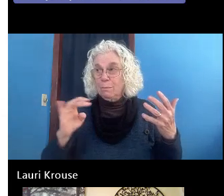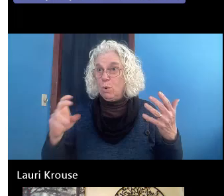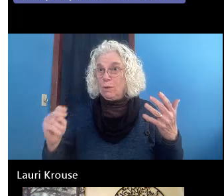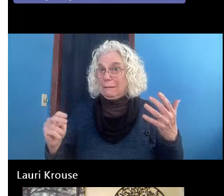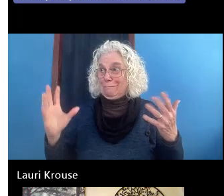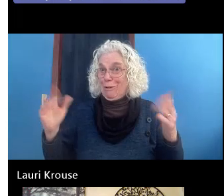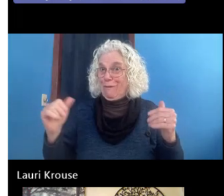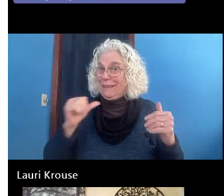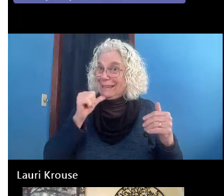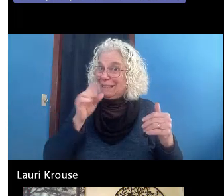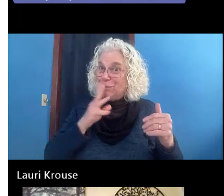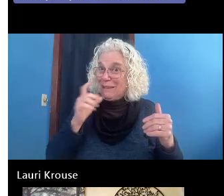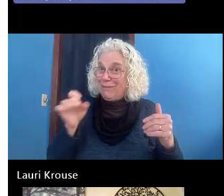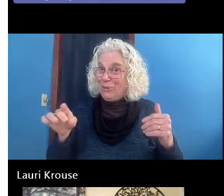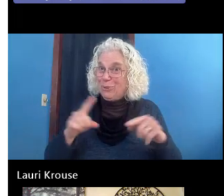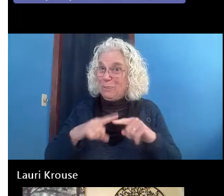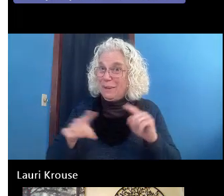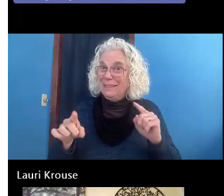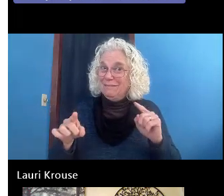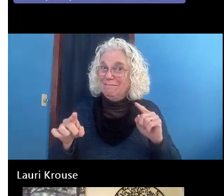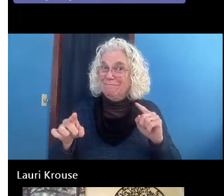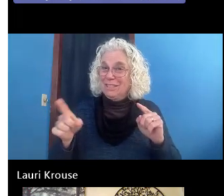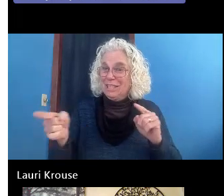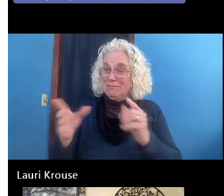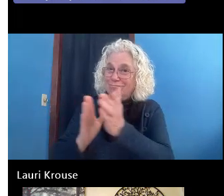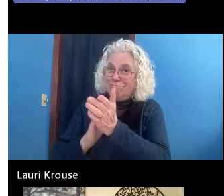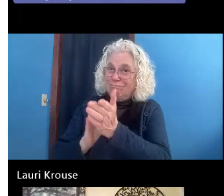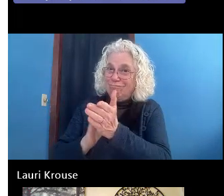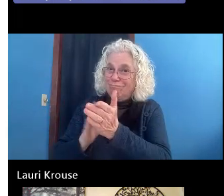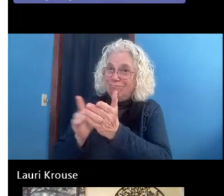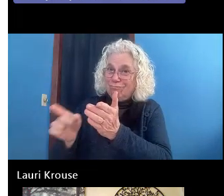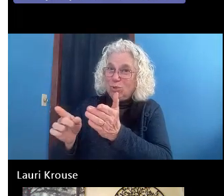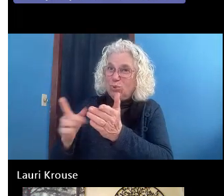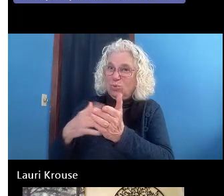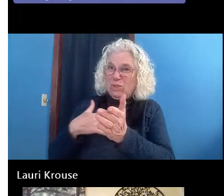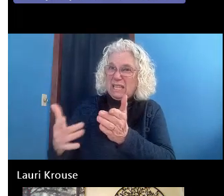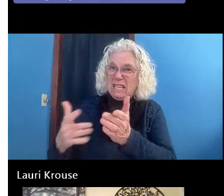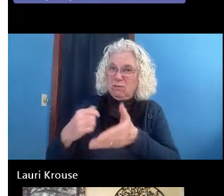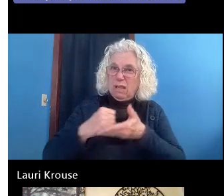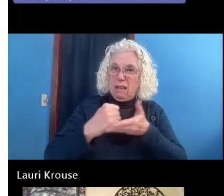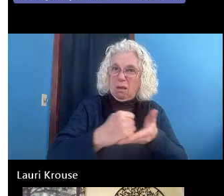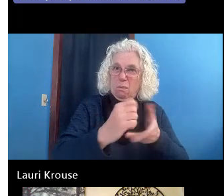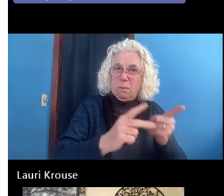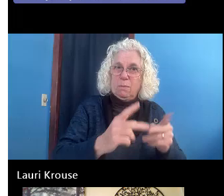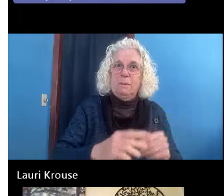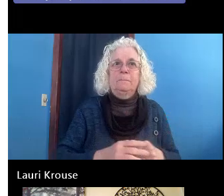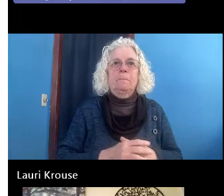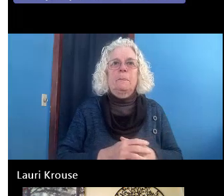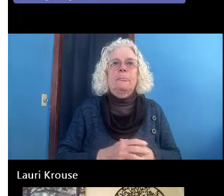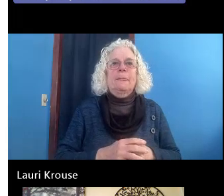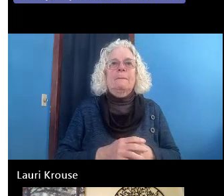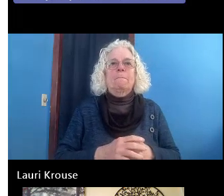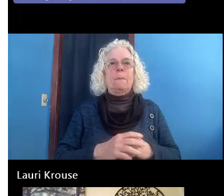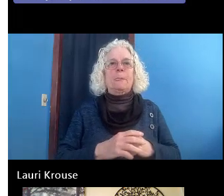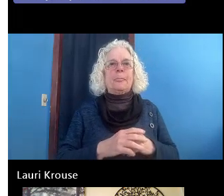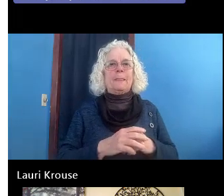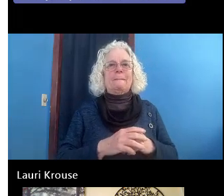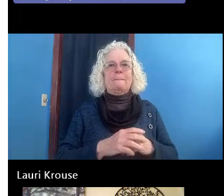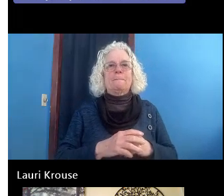in your mouth, but just wanted to give you props that's how you usually do. So wanted That to is just throw that correct. out there.